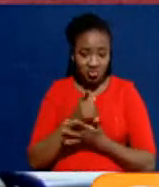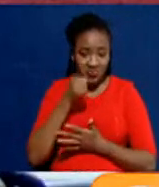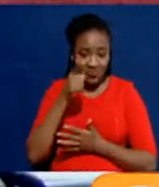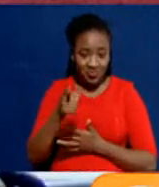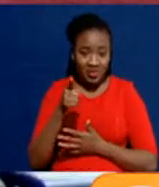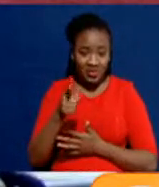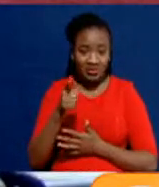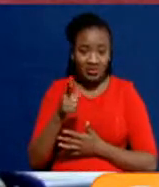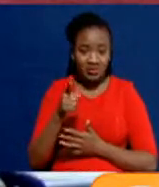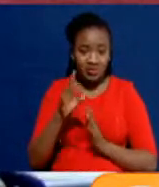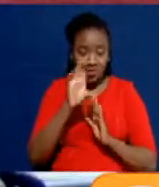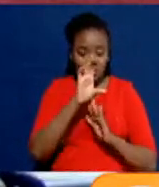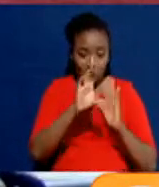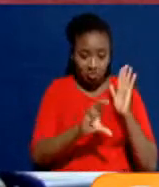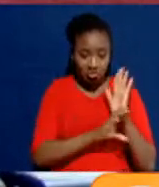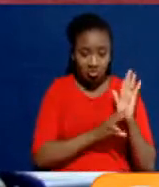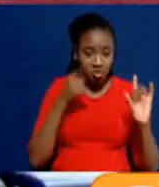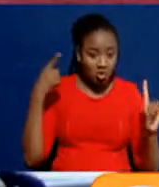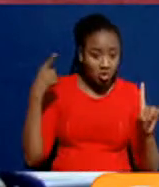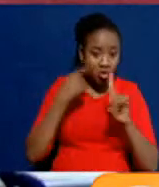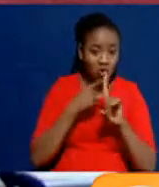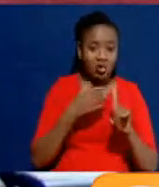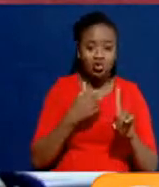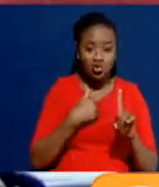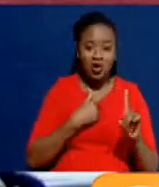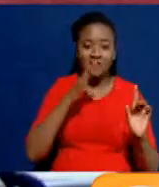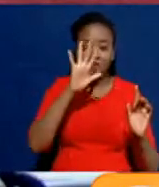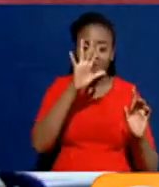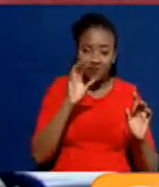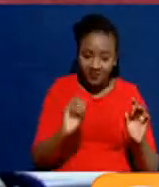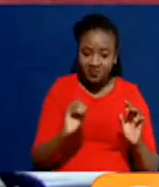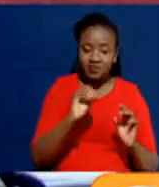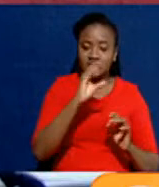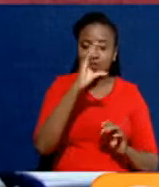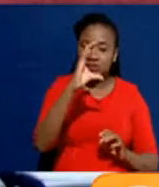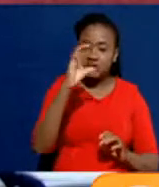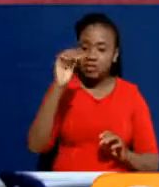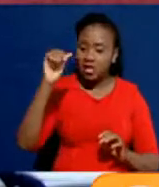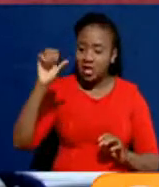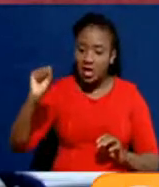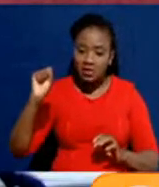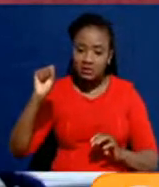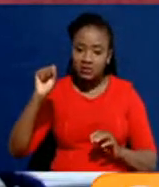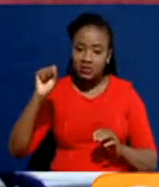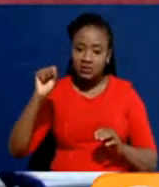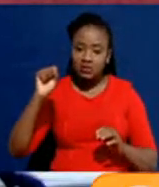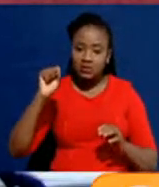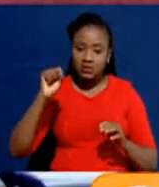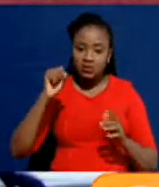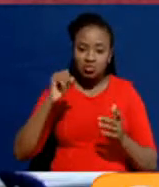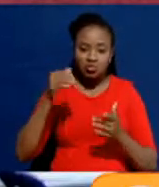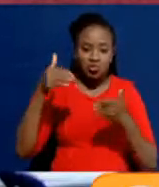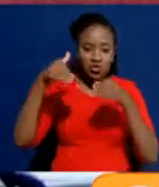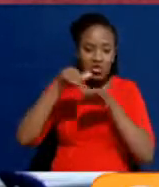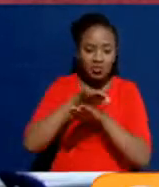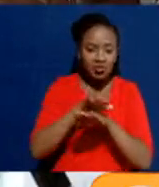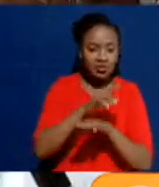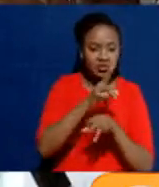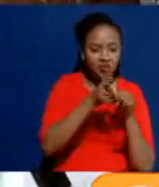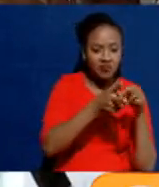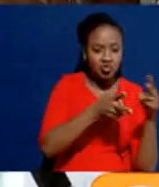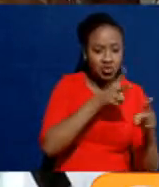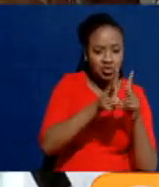the framers of the Constitution to have 50 CASs deputizing 22 cabinet secretaries.